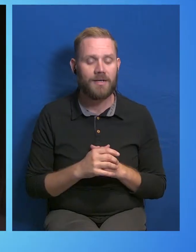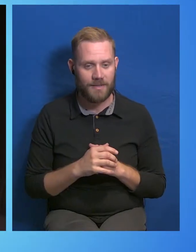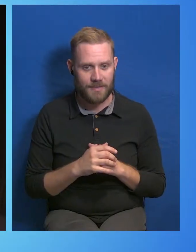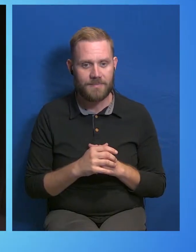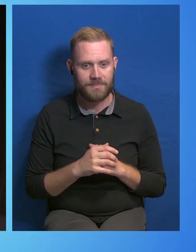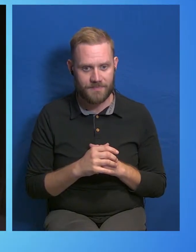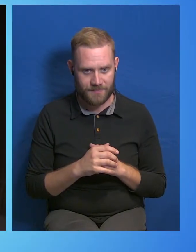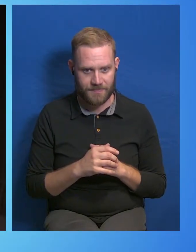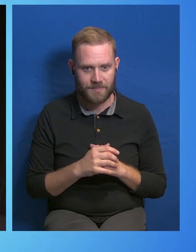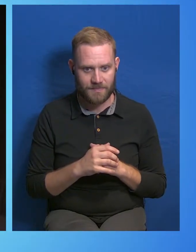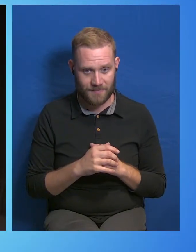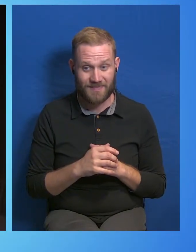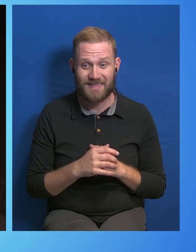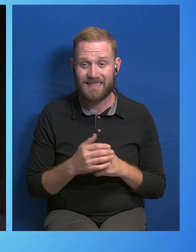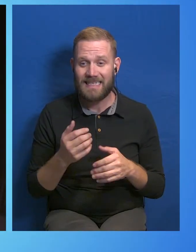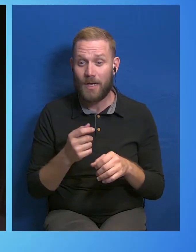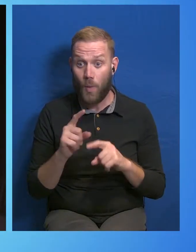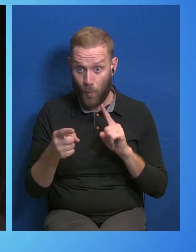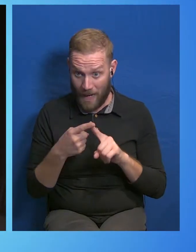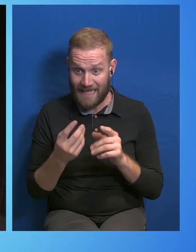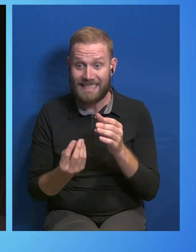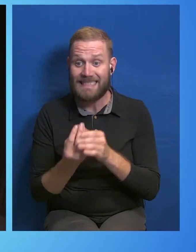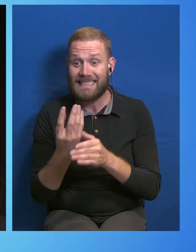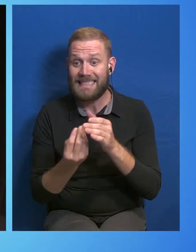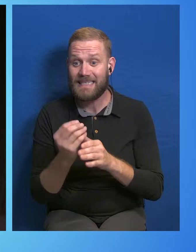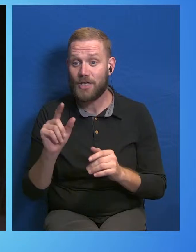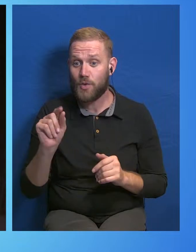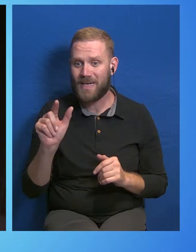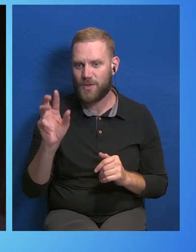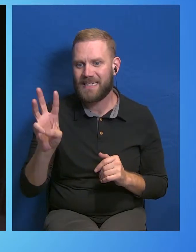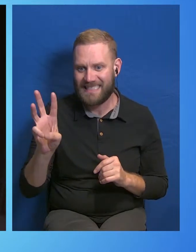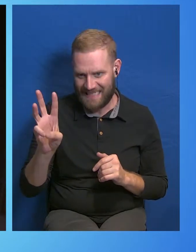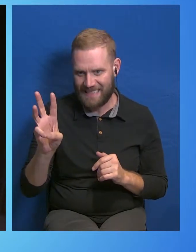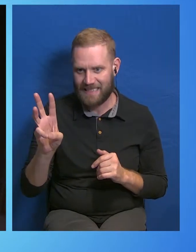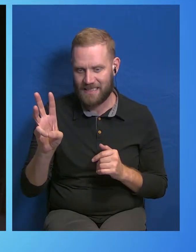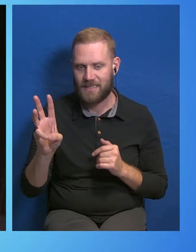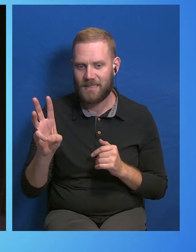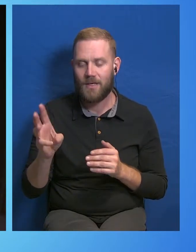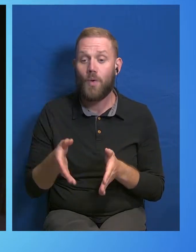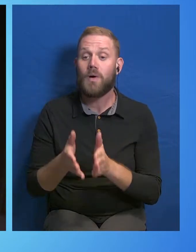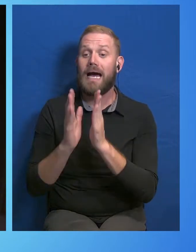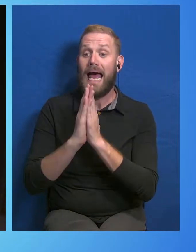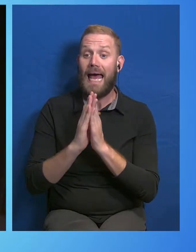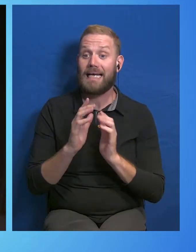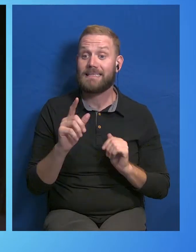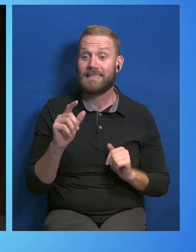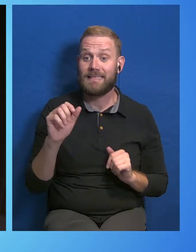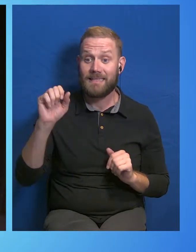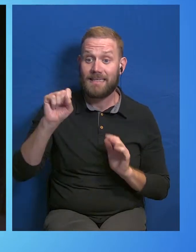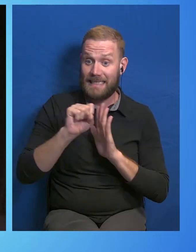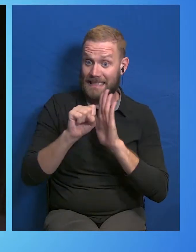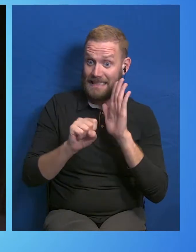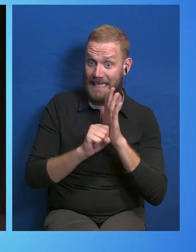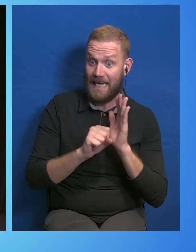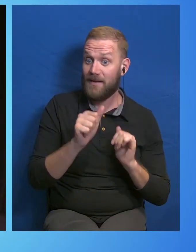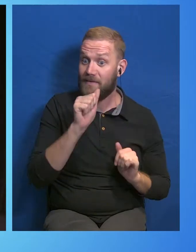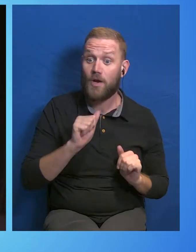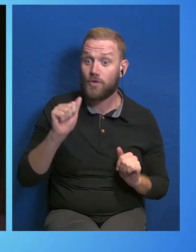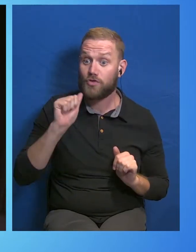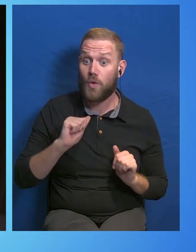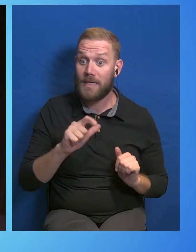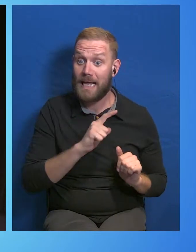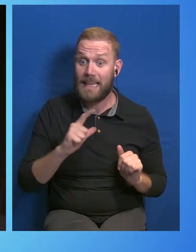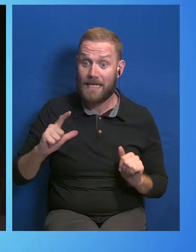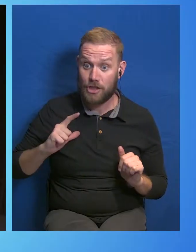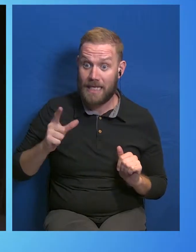to the state legislature next spring in 2026 to ask the state legislature